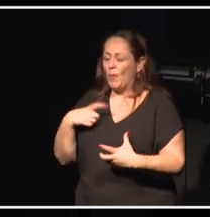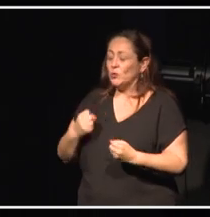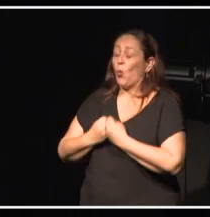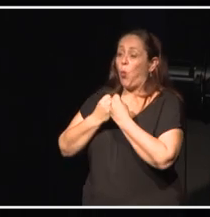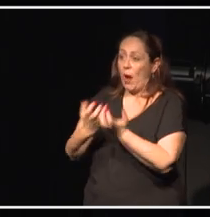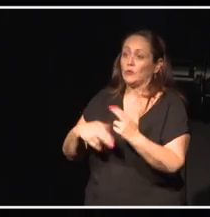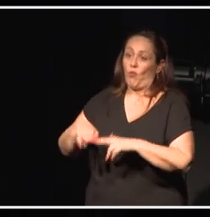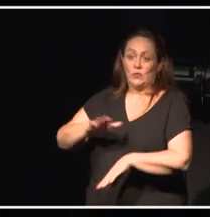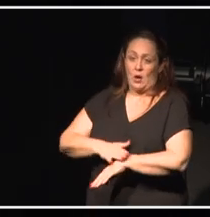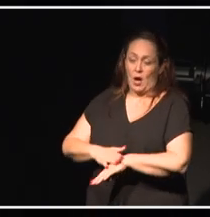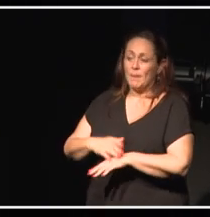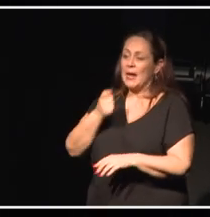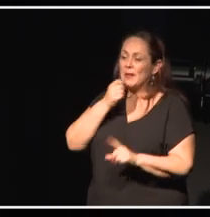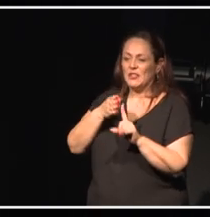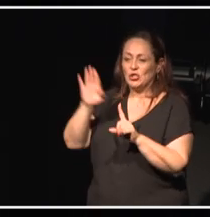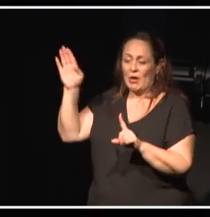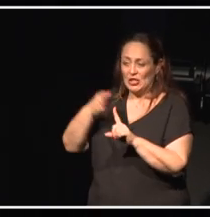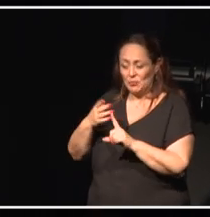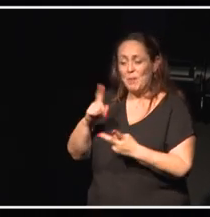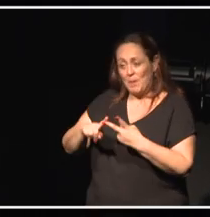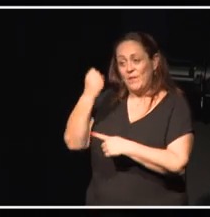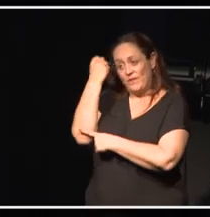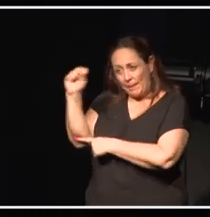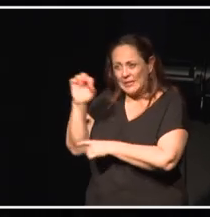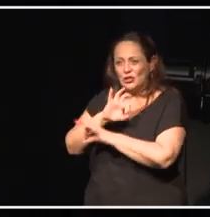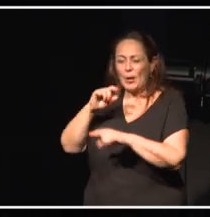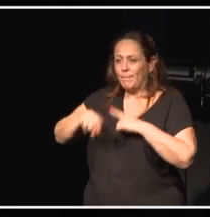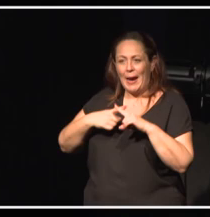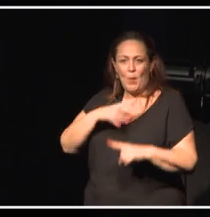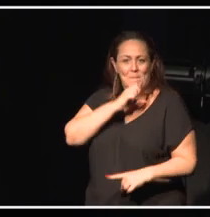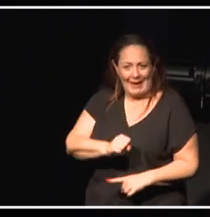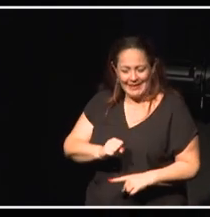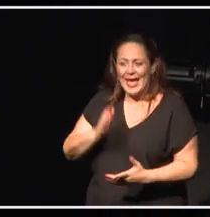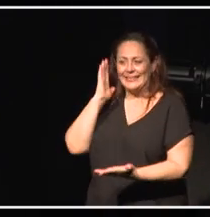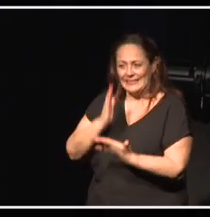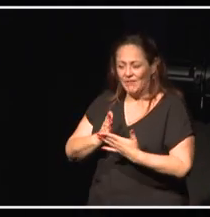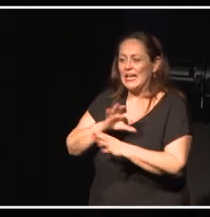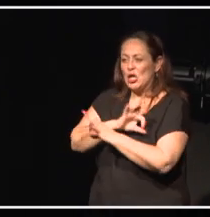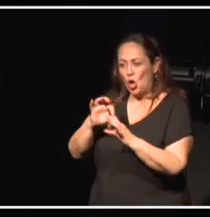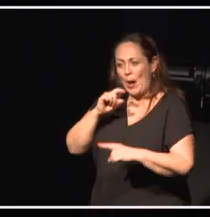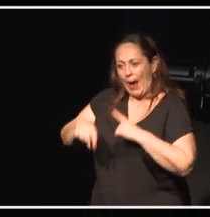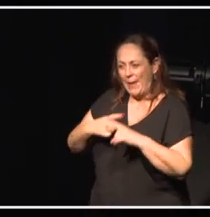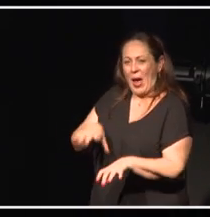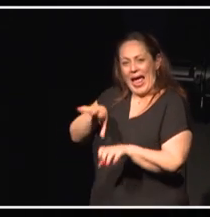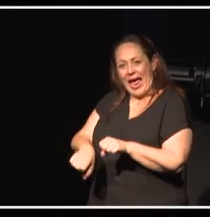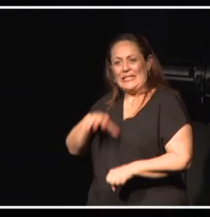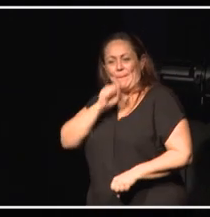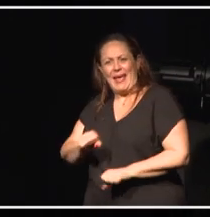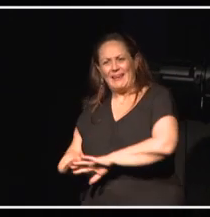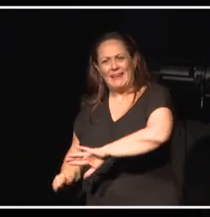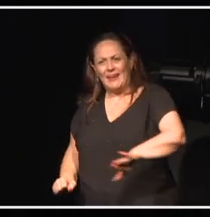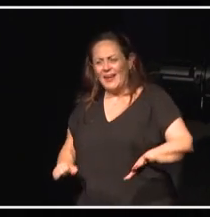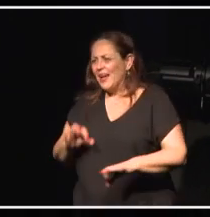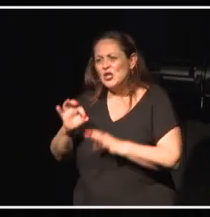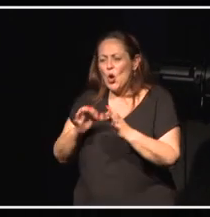waste of time and a distraction. And feminism is not about men, and feminism is certainly not about hating men. But when I say that it's not about